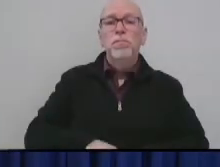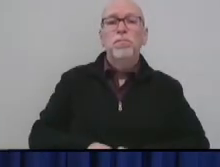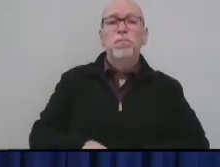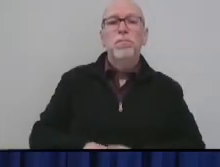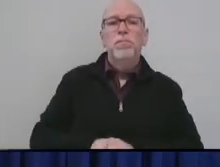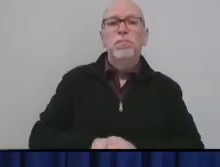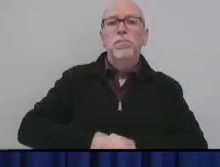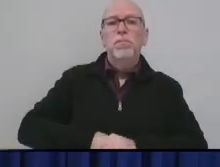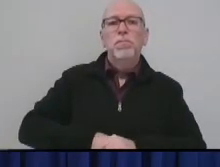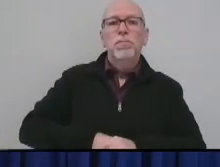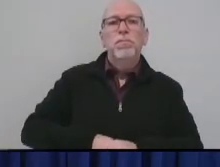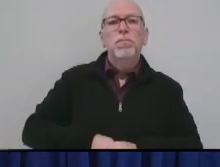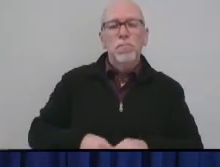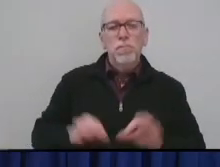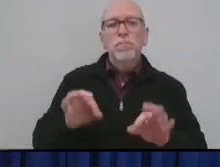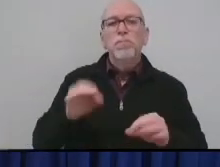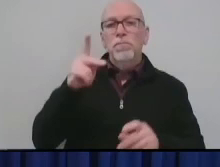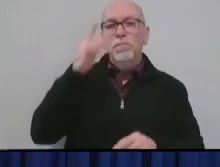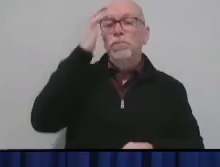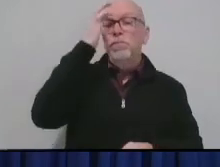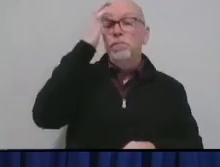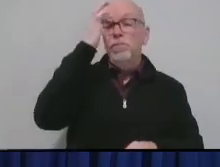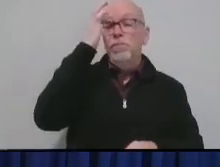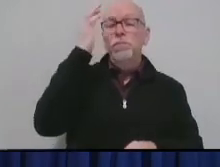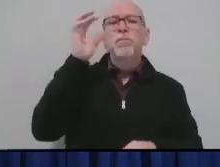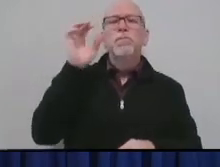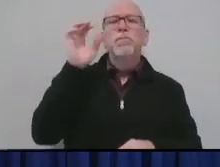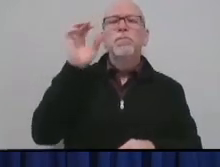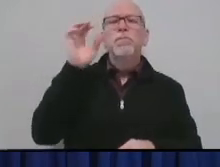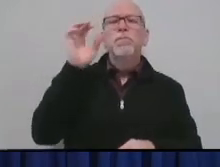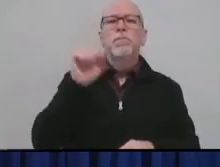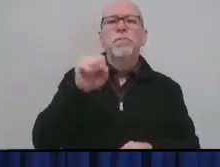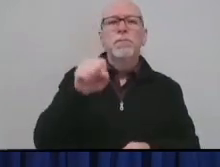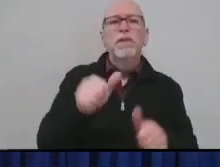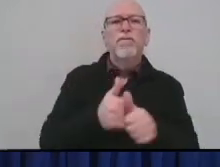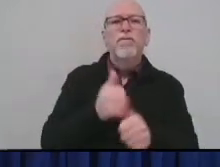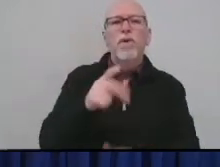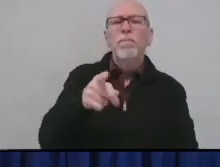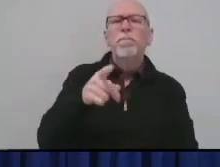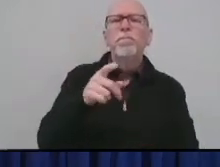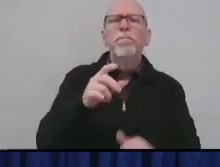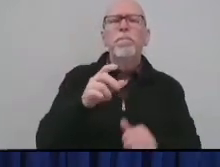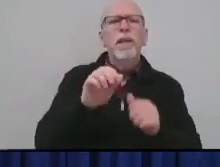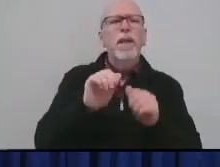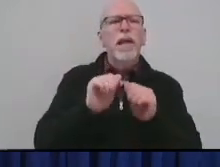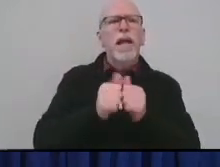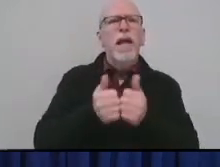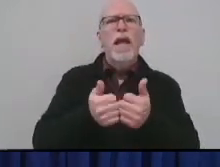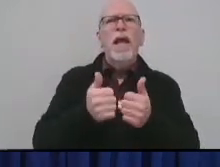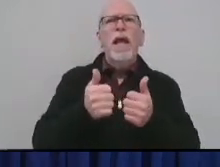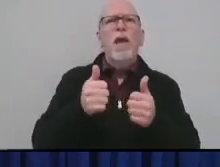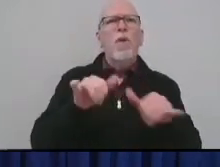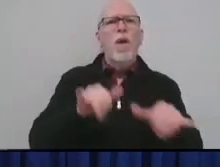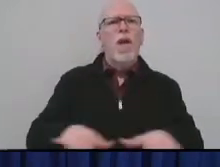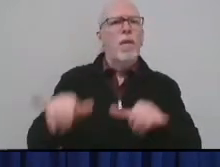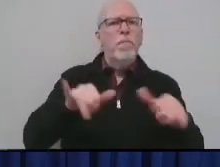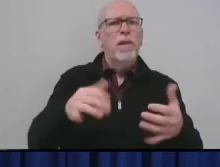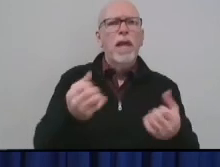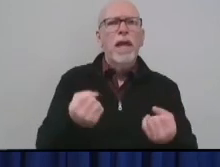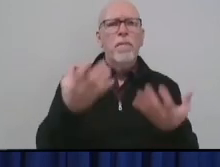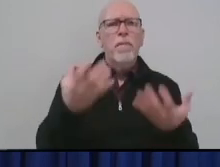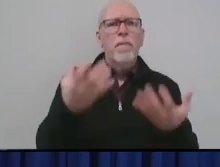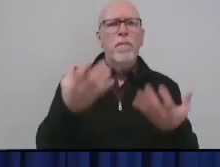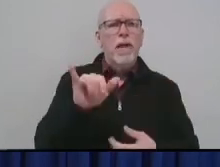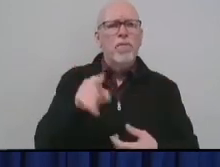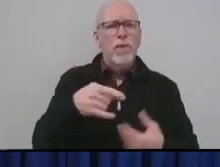Myself, excellent. Yeah, just following up, how widespread is this? I mean, how many counties have you had that kind of